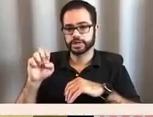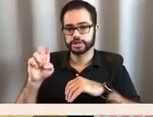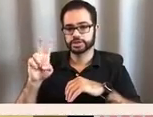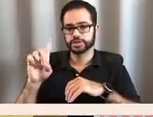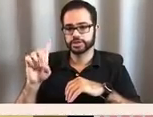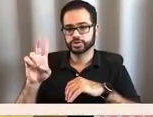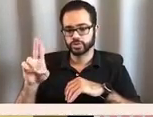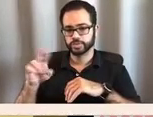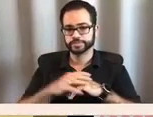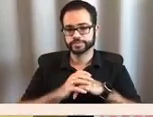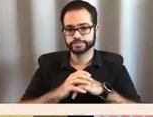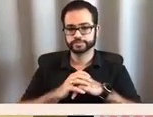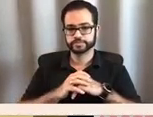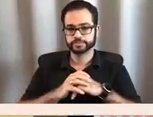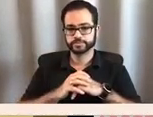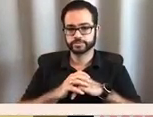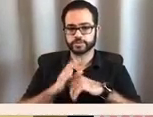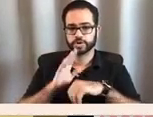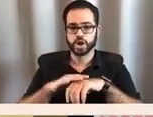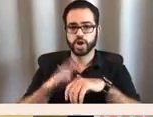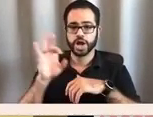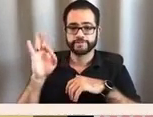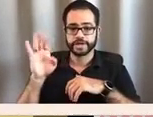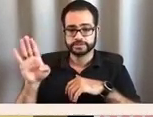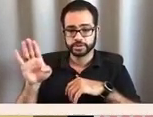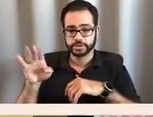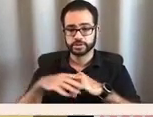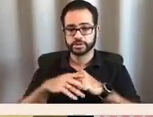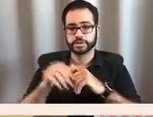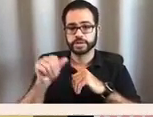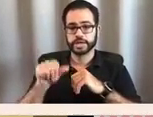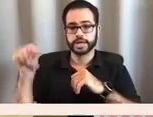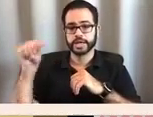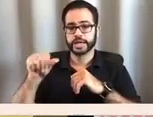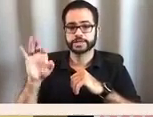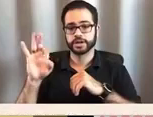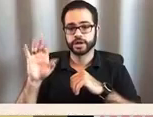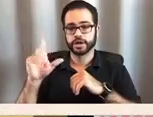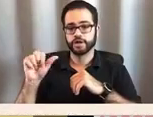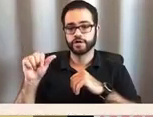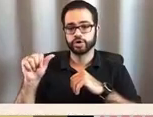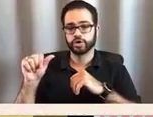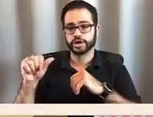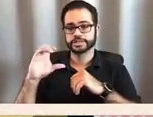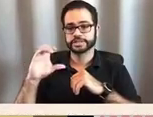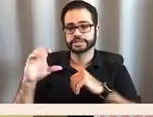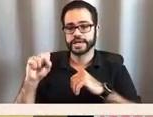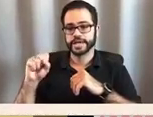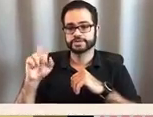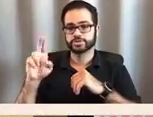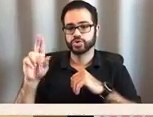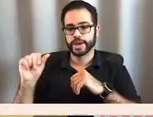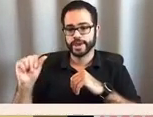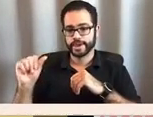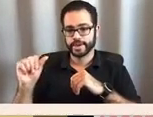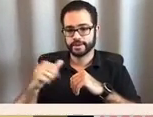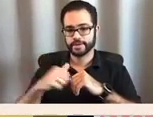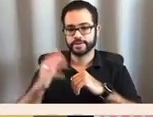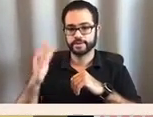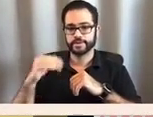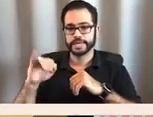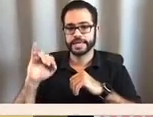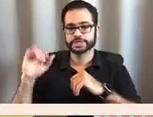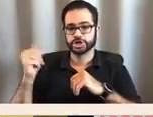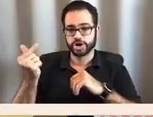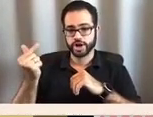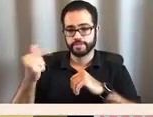fcsua@ucf.edu. On Facebook at Florida CSUA.